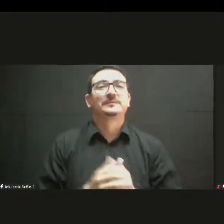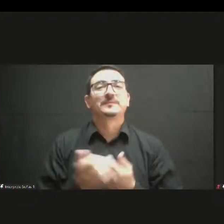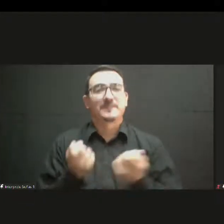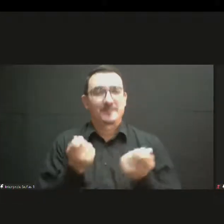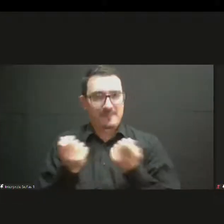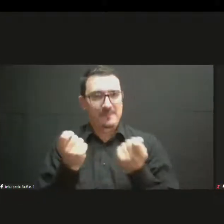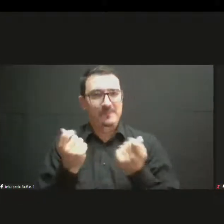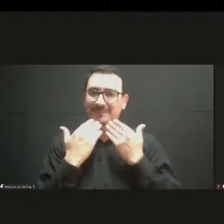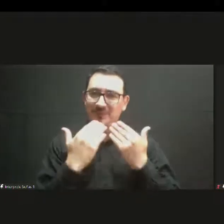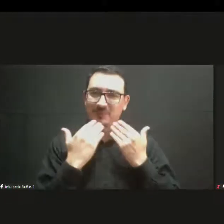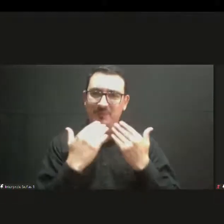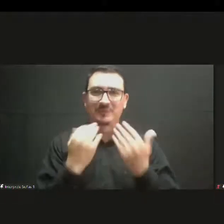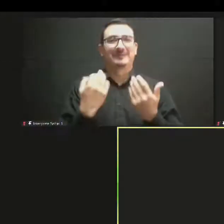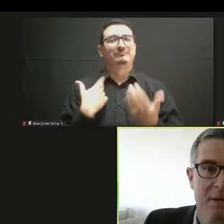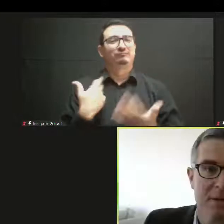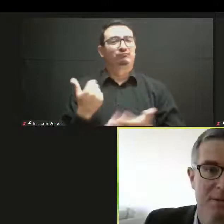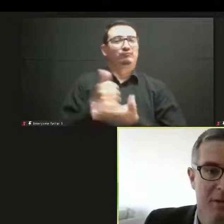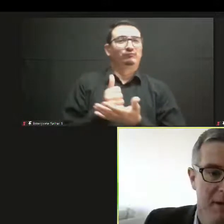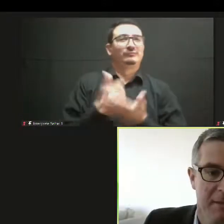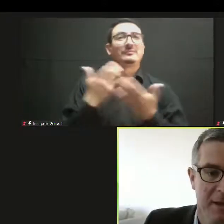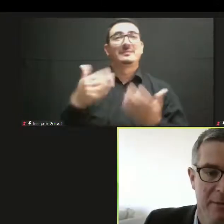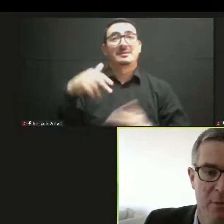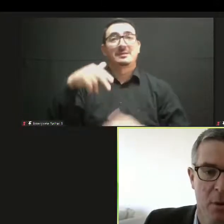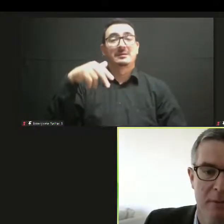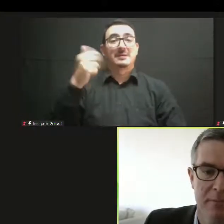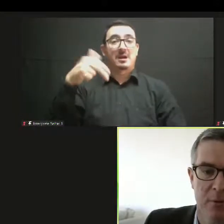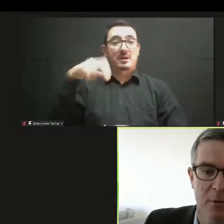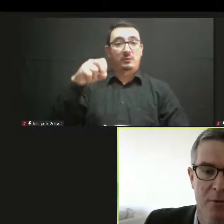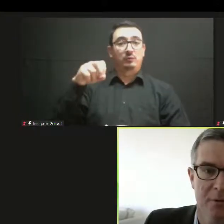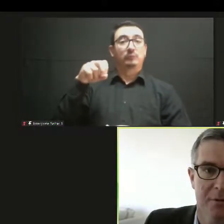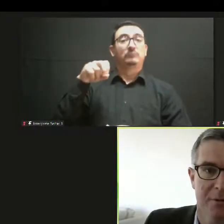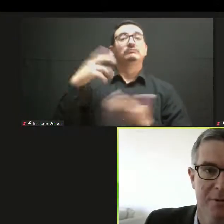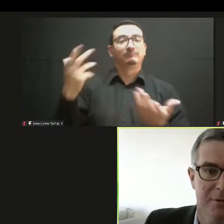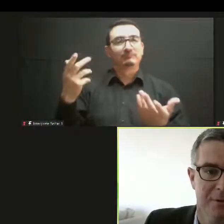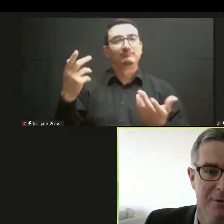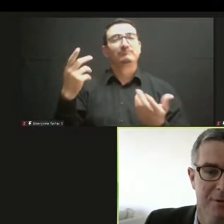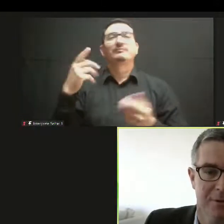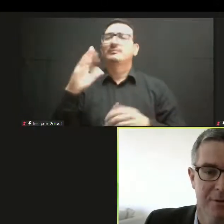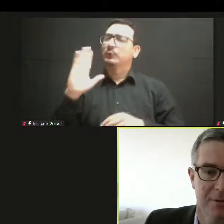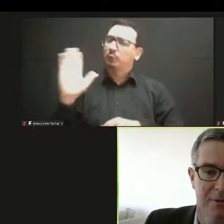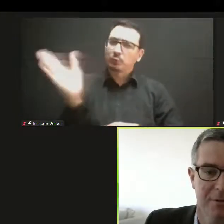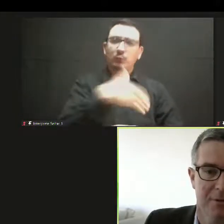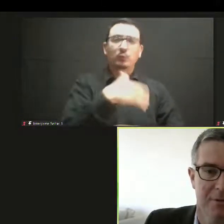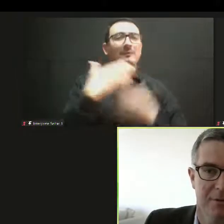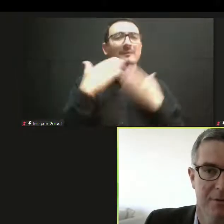and Genevieve, for your remarks, and thank you everyone for